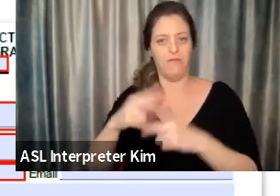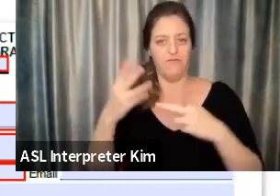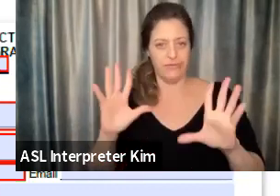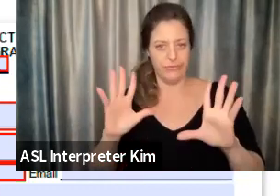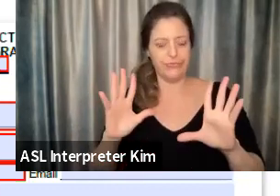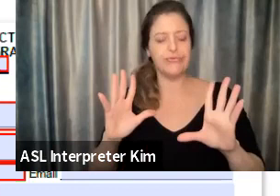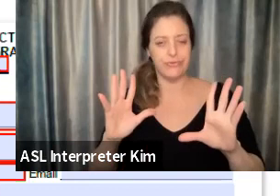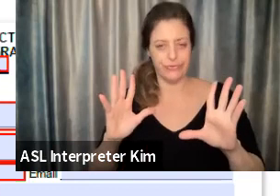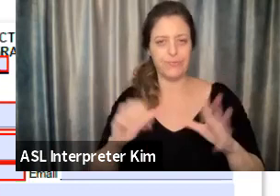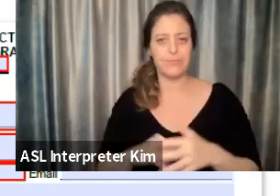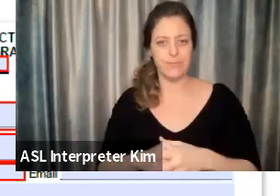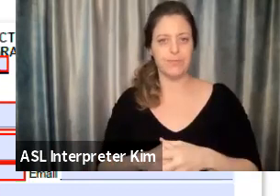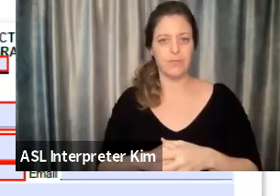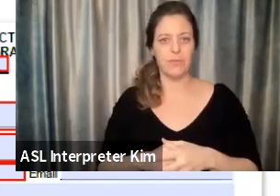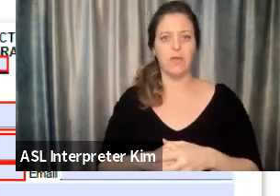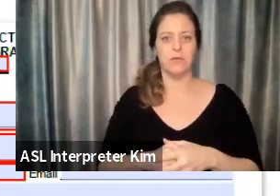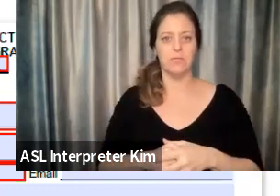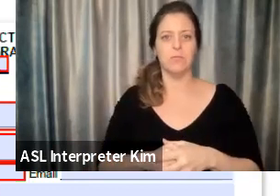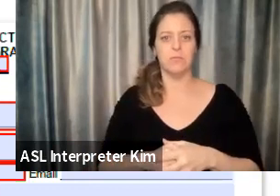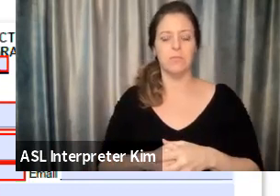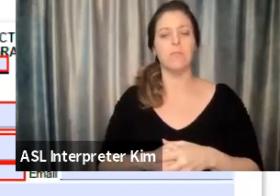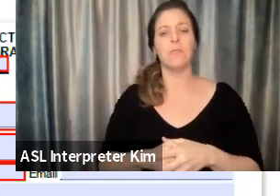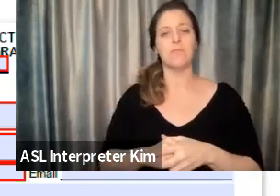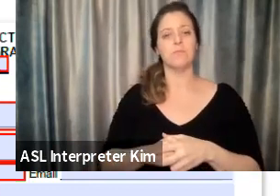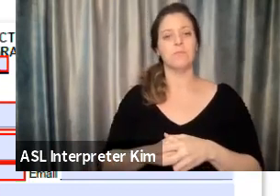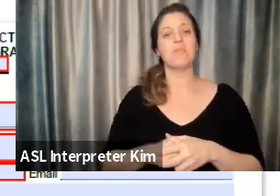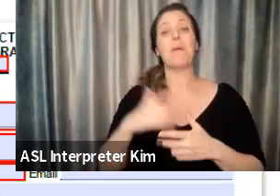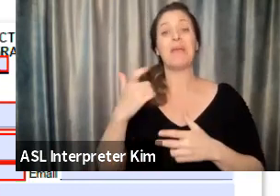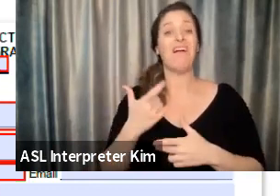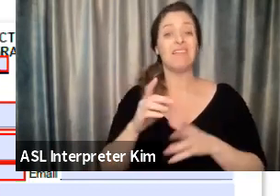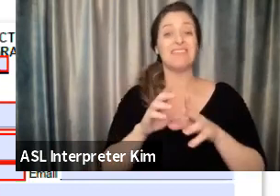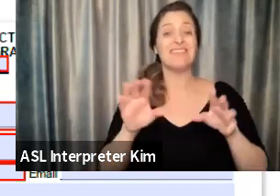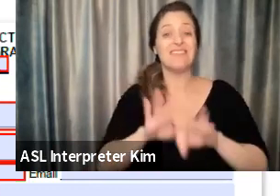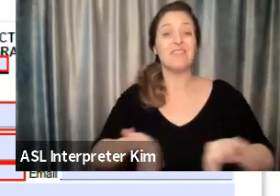meet the needs of the student, or the receiving district meets the needs of the student.